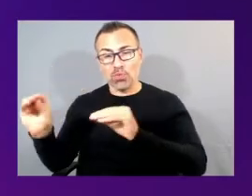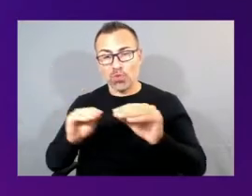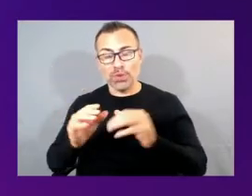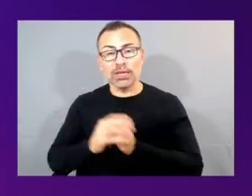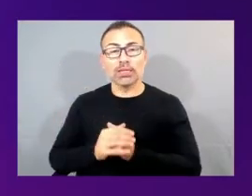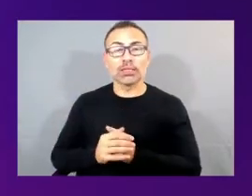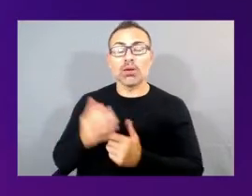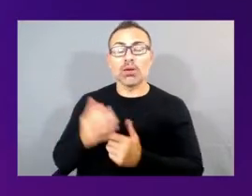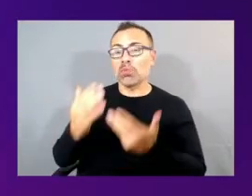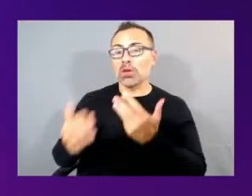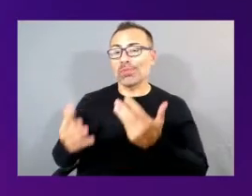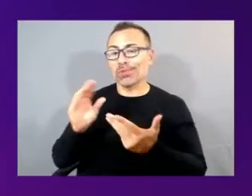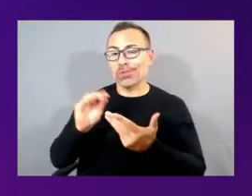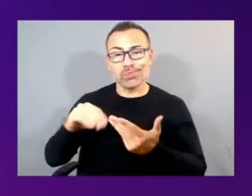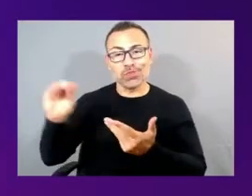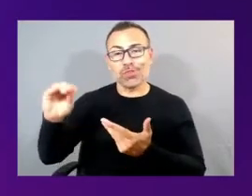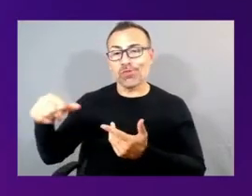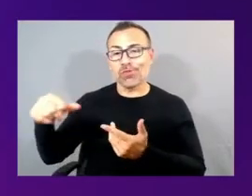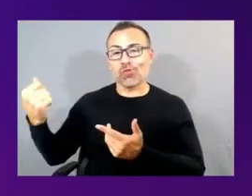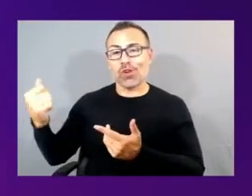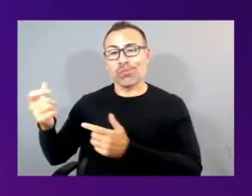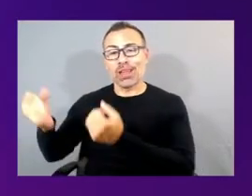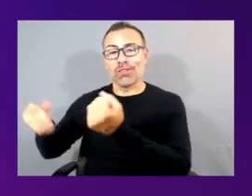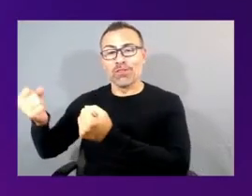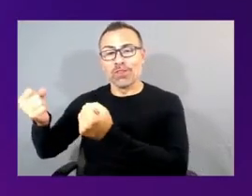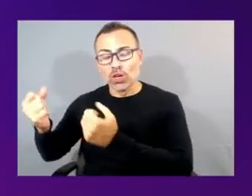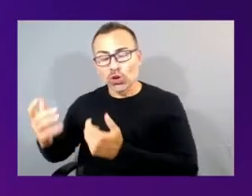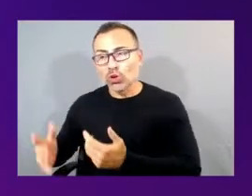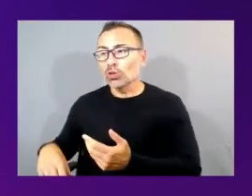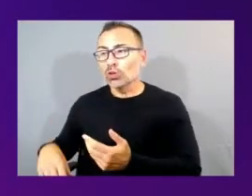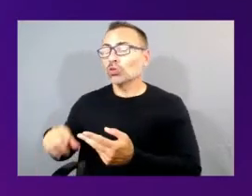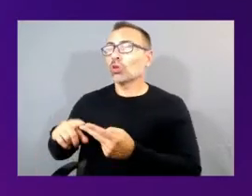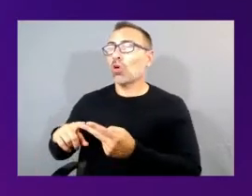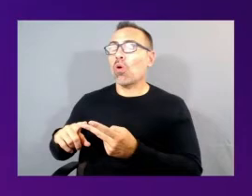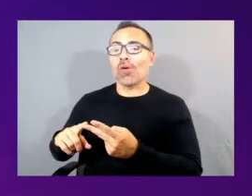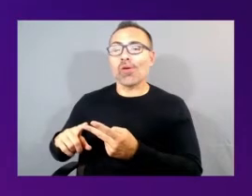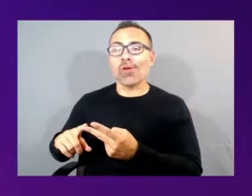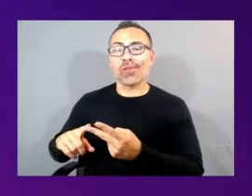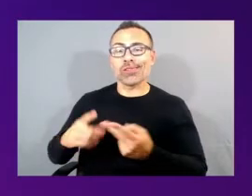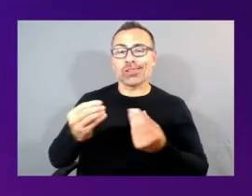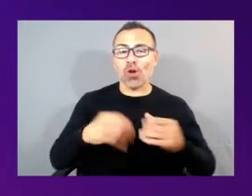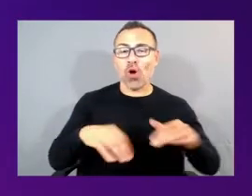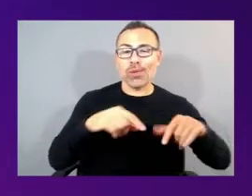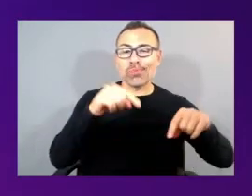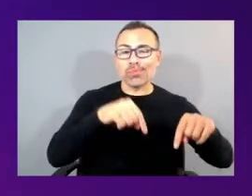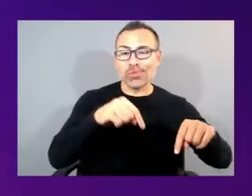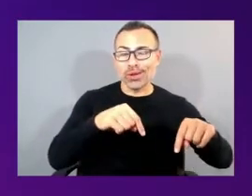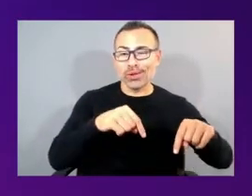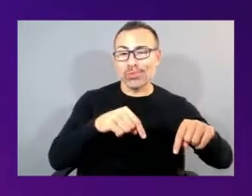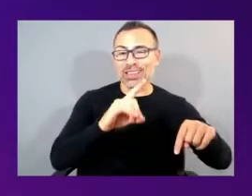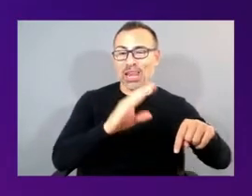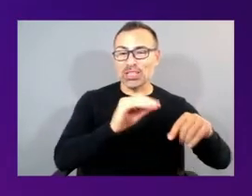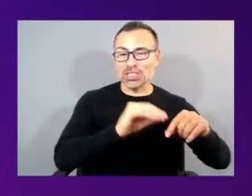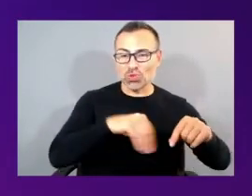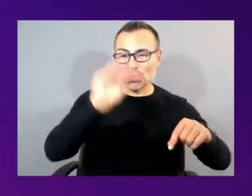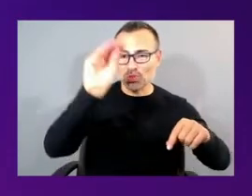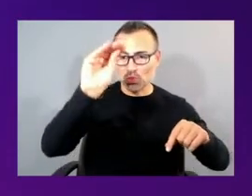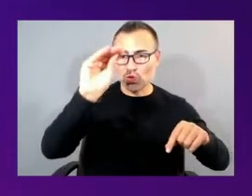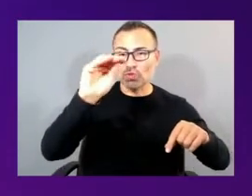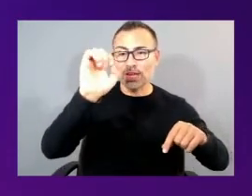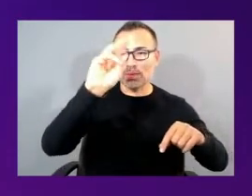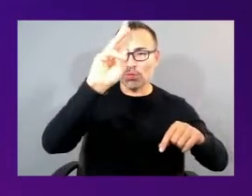self-driving vehicles, or you have from an on-prem database, you want to move to AWS, you can use Snow products for offline data